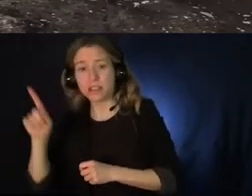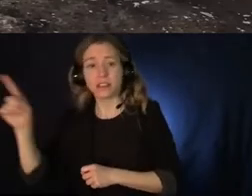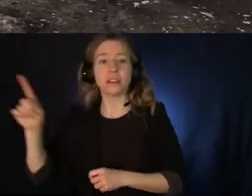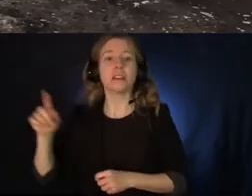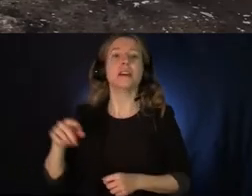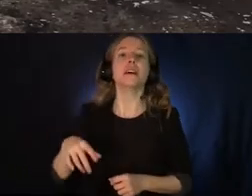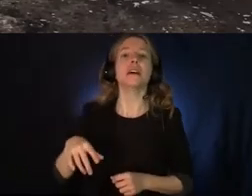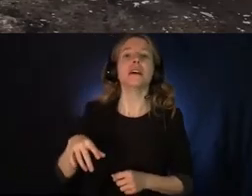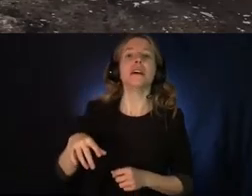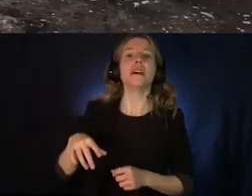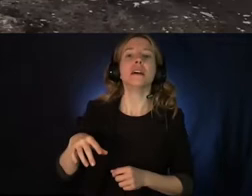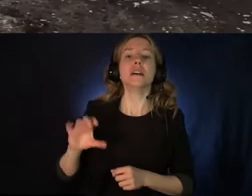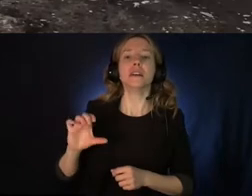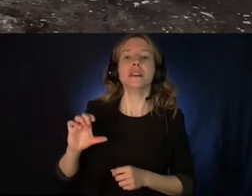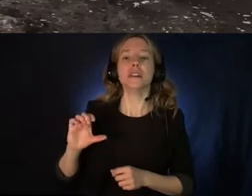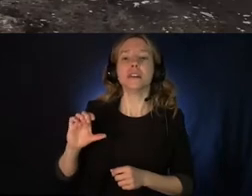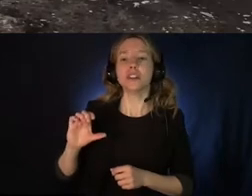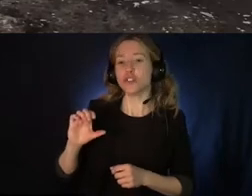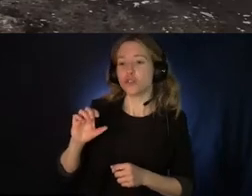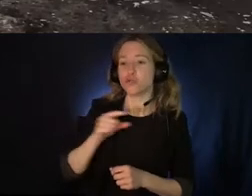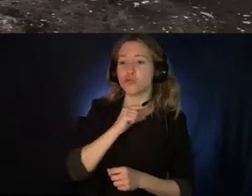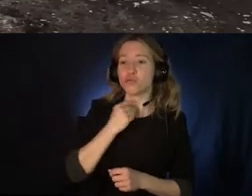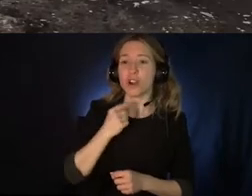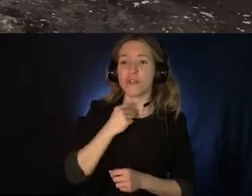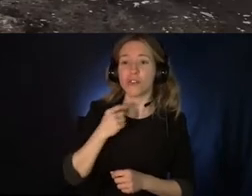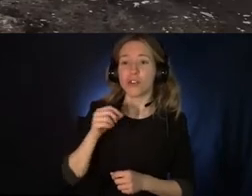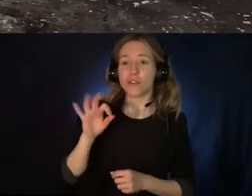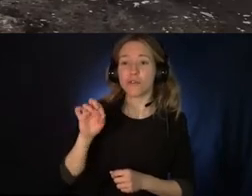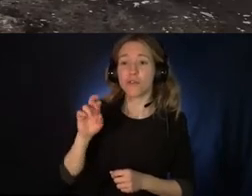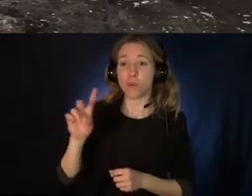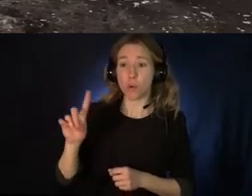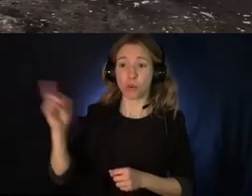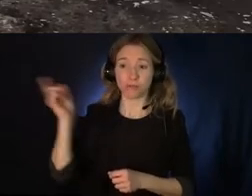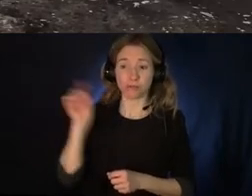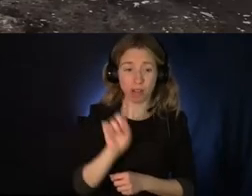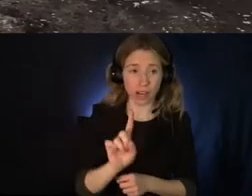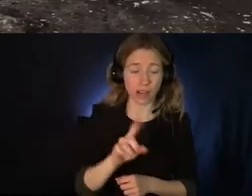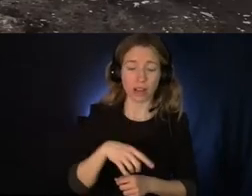ceremony. Reverend Ford eventually